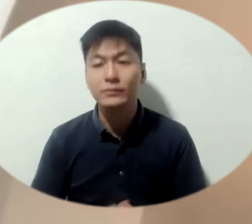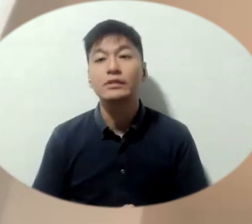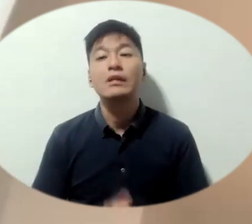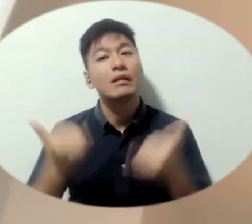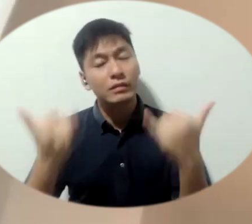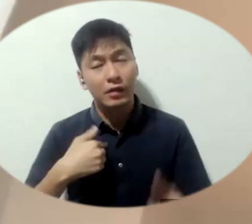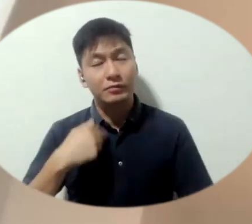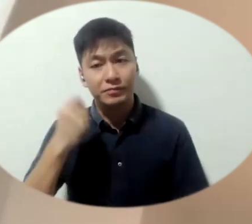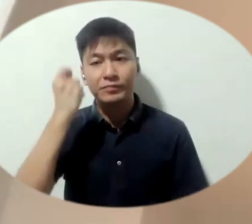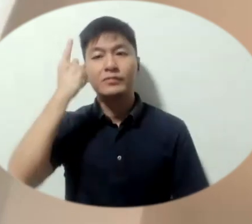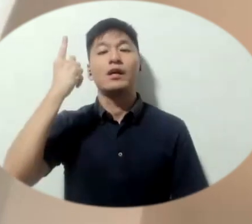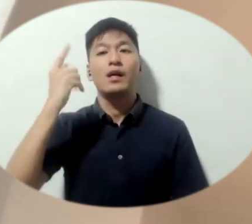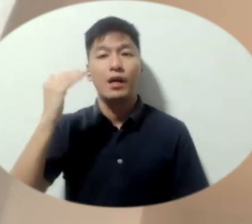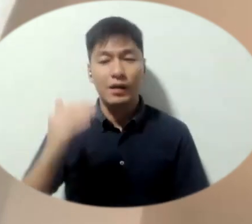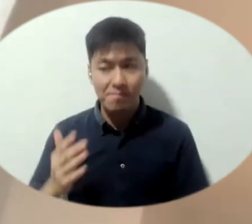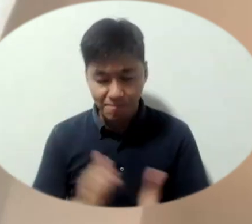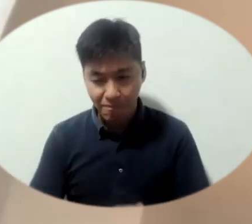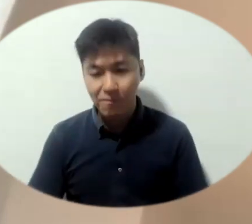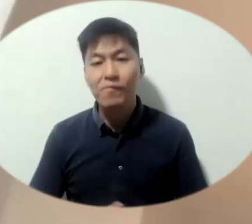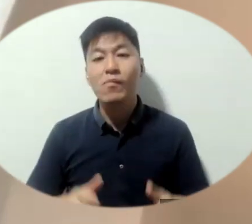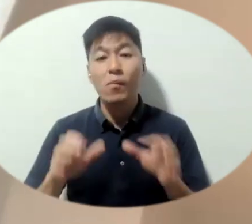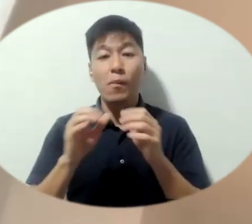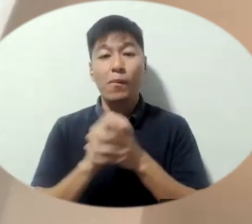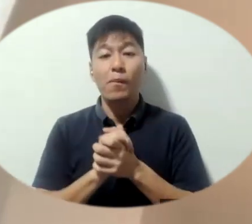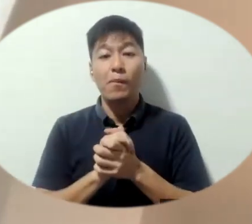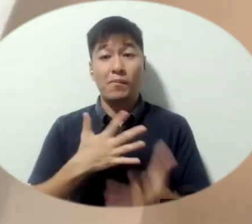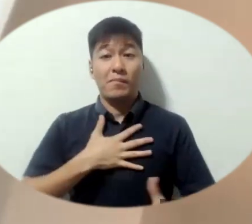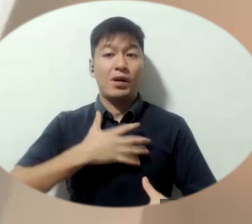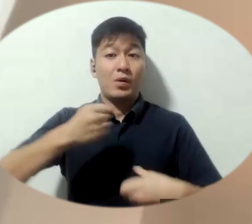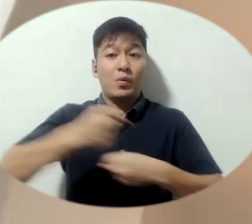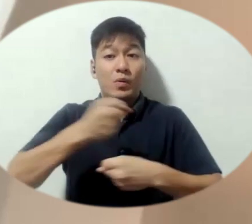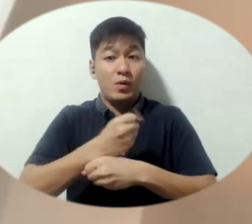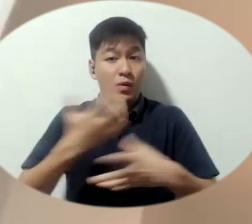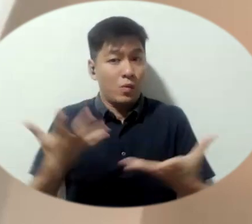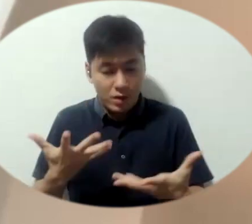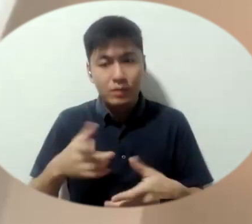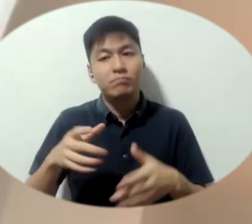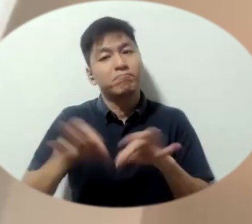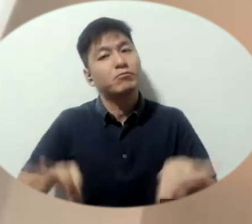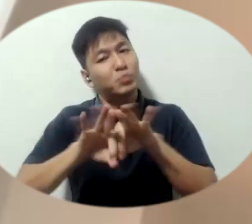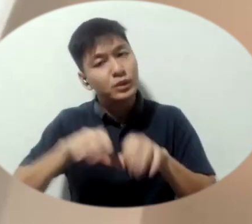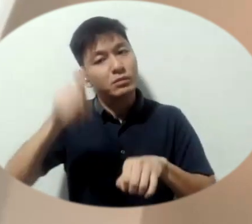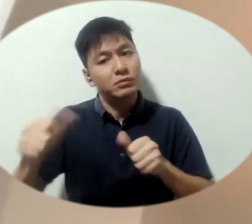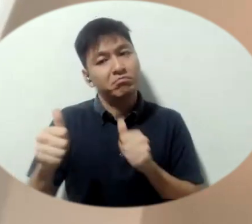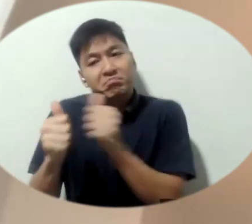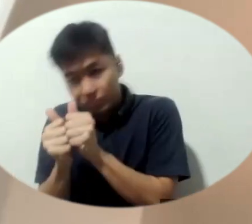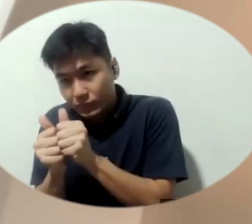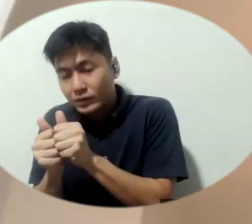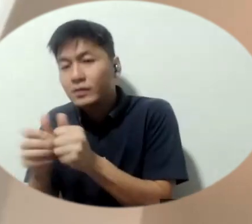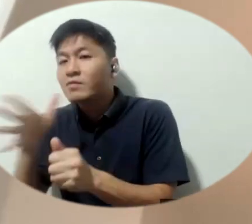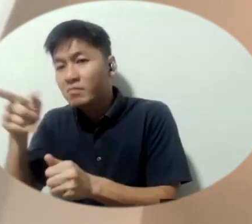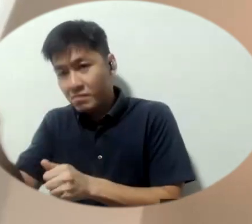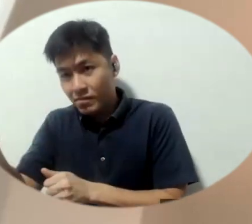challenge, understanding that my role was being there for her, ensuring that she was going to be herself until the very final